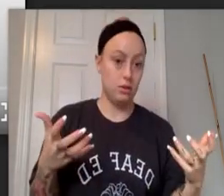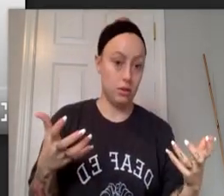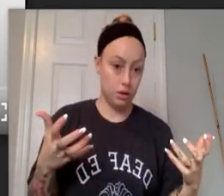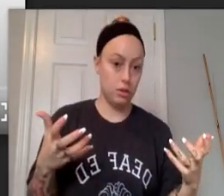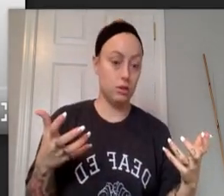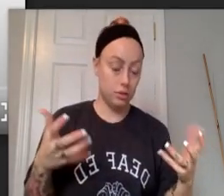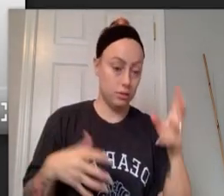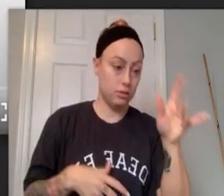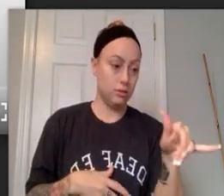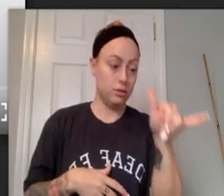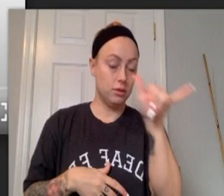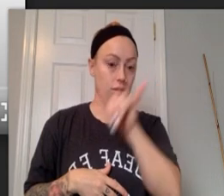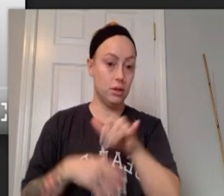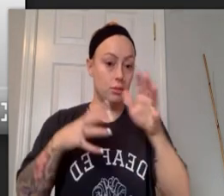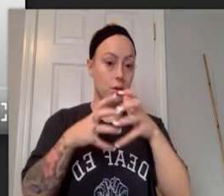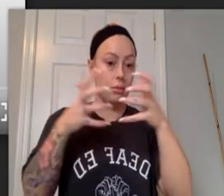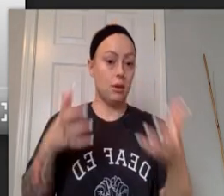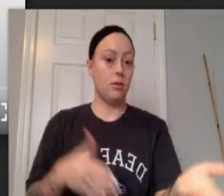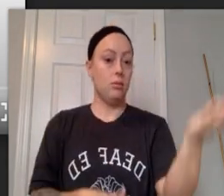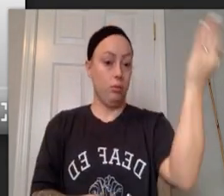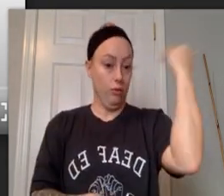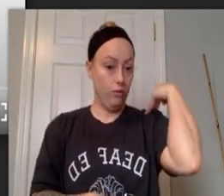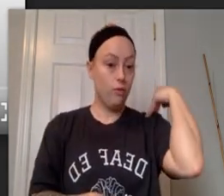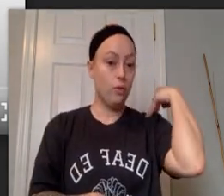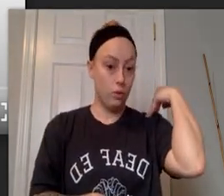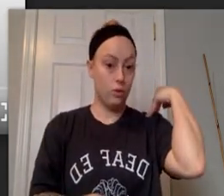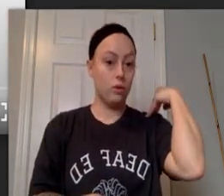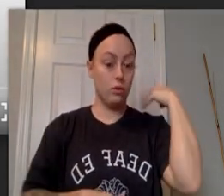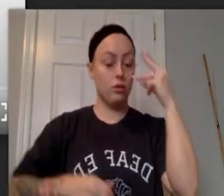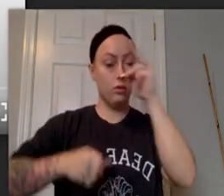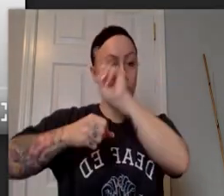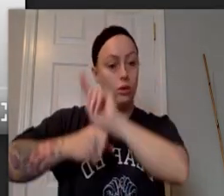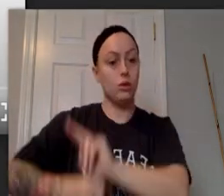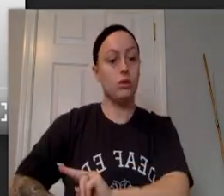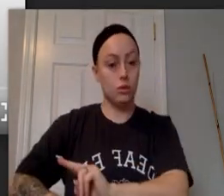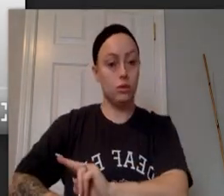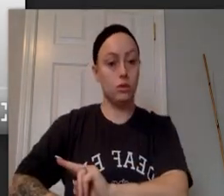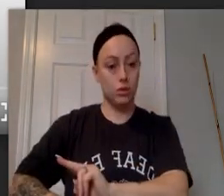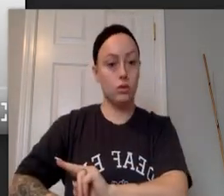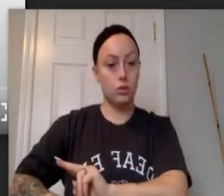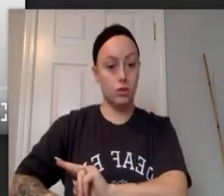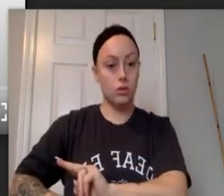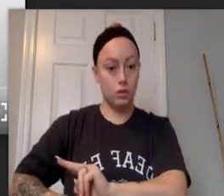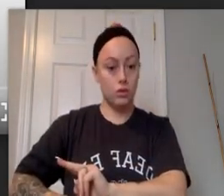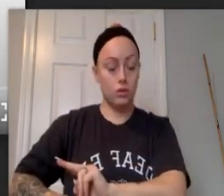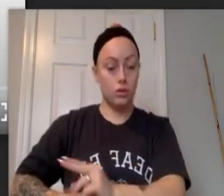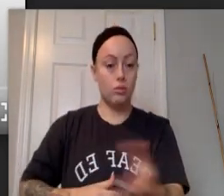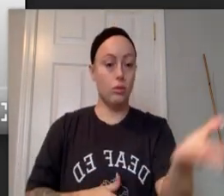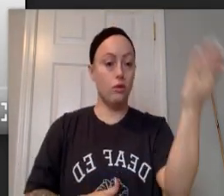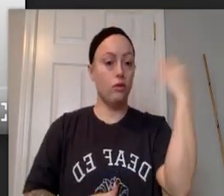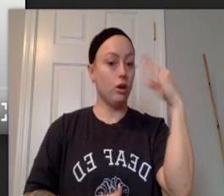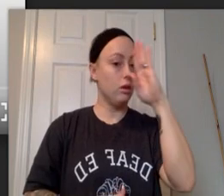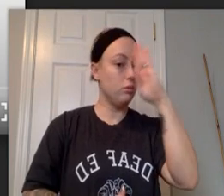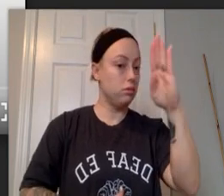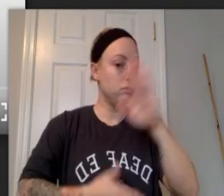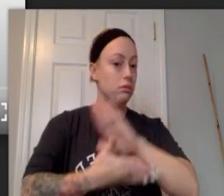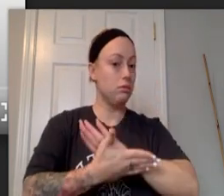same amount of drug that we're used to taking before we stopped